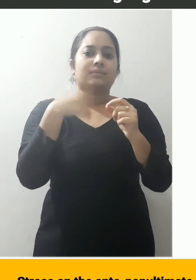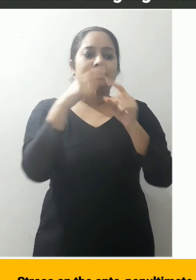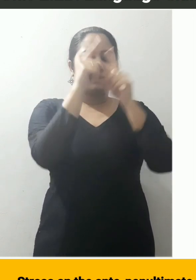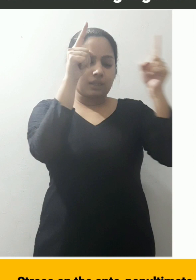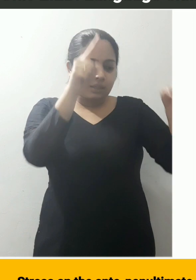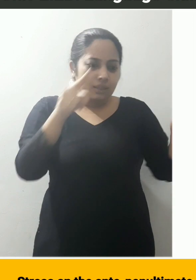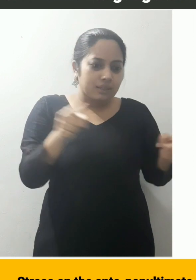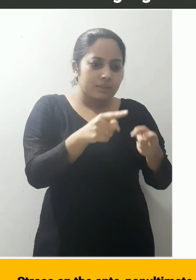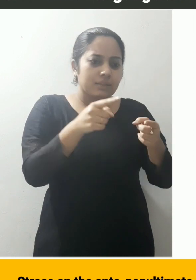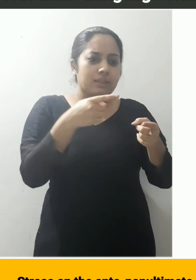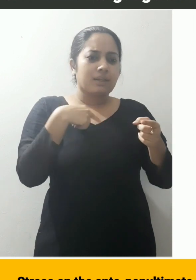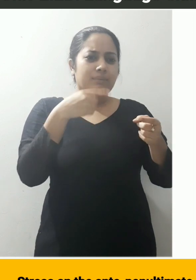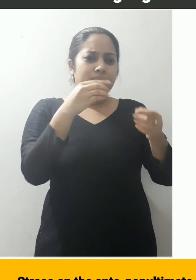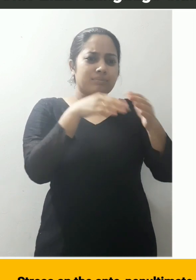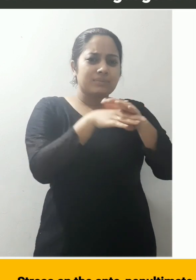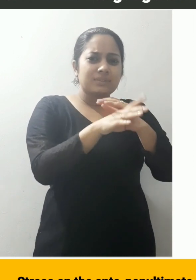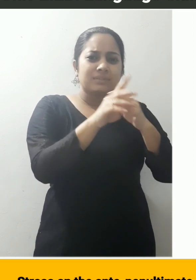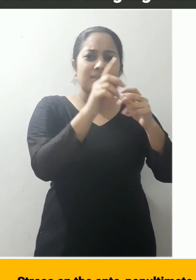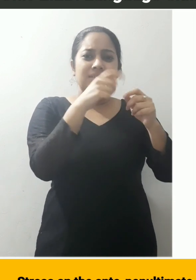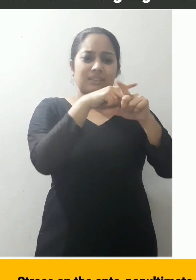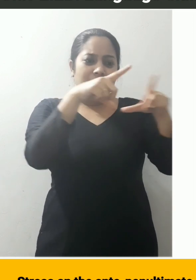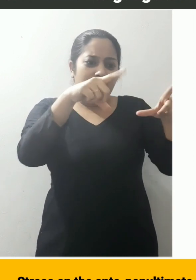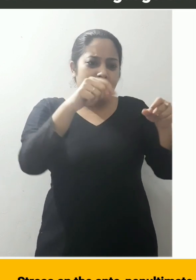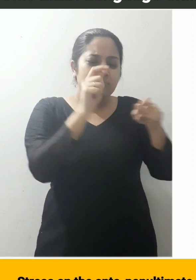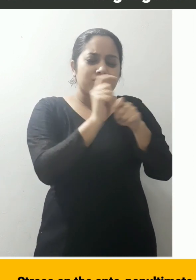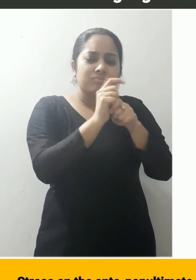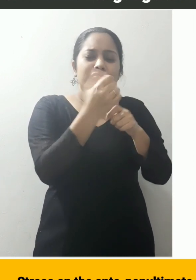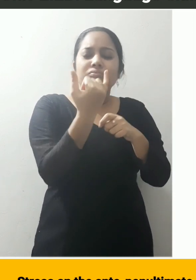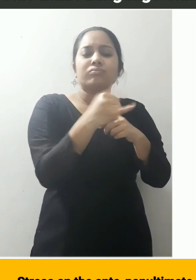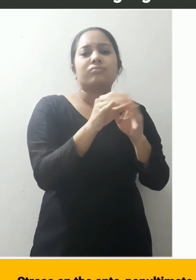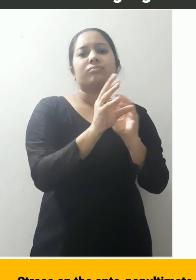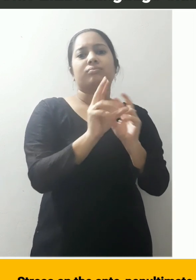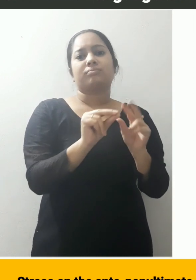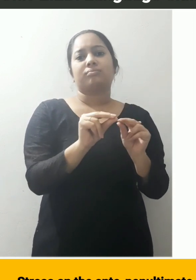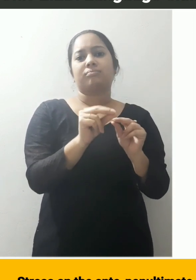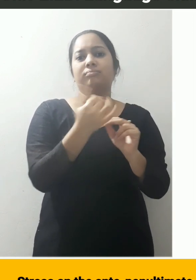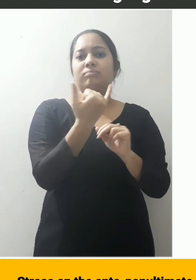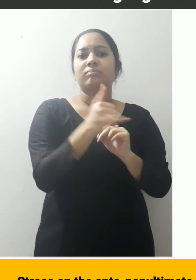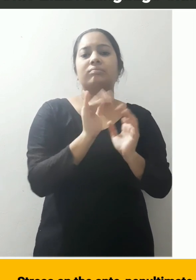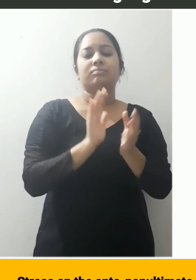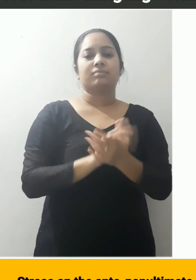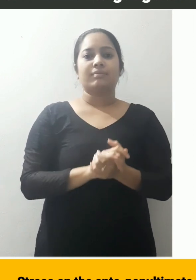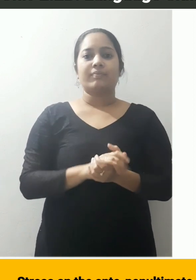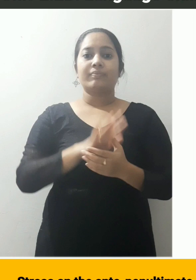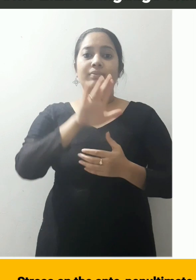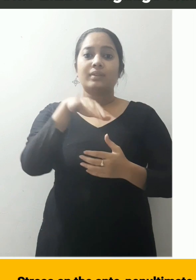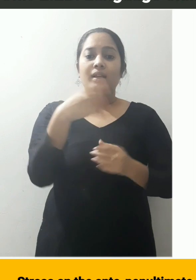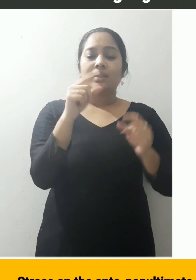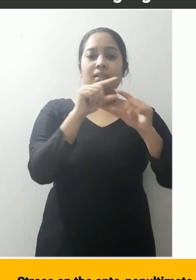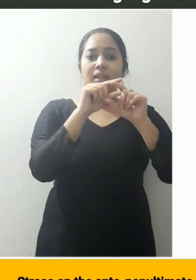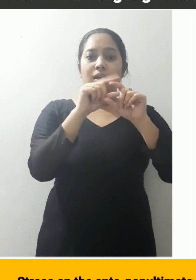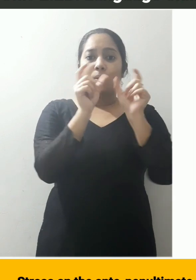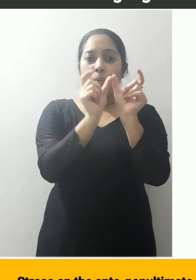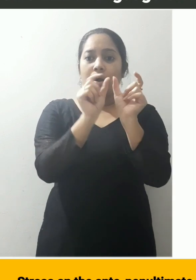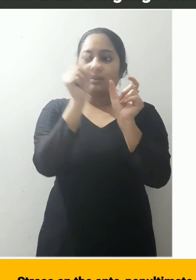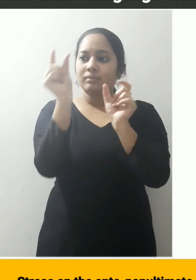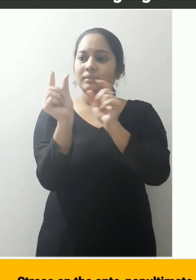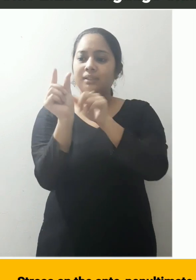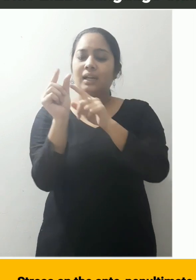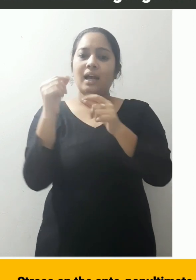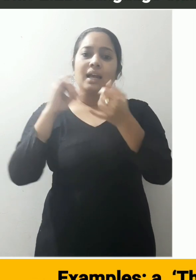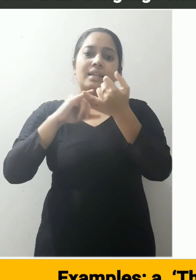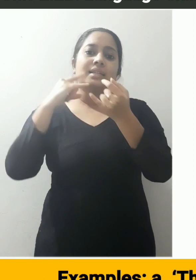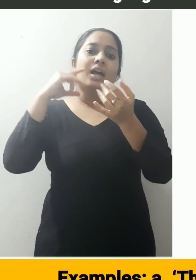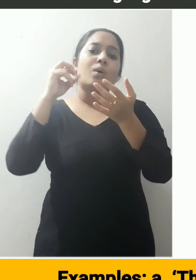your computer is not working, sir. Words ending in SION or